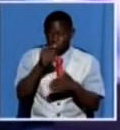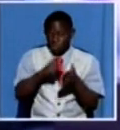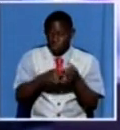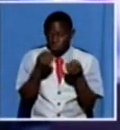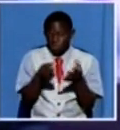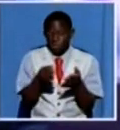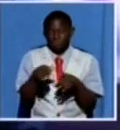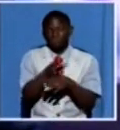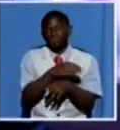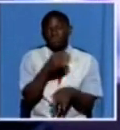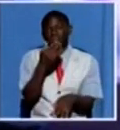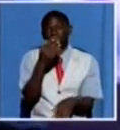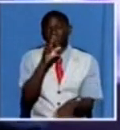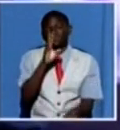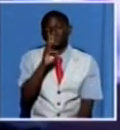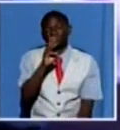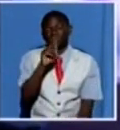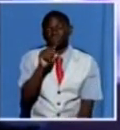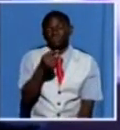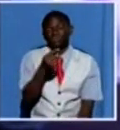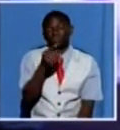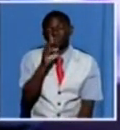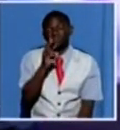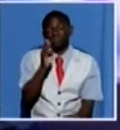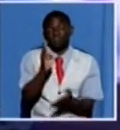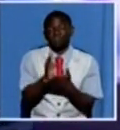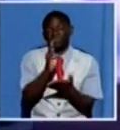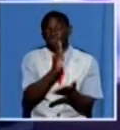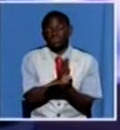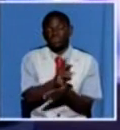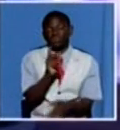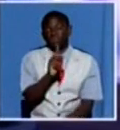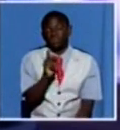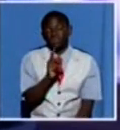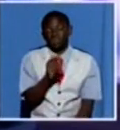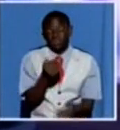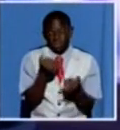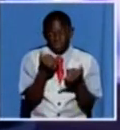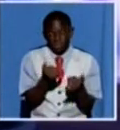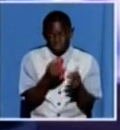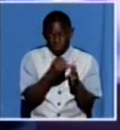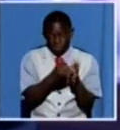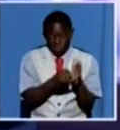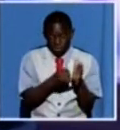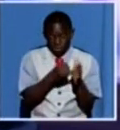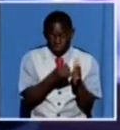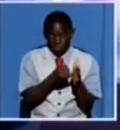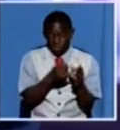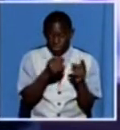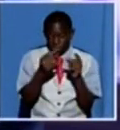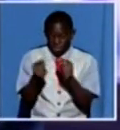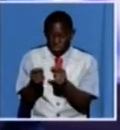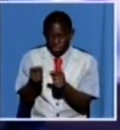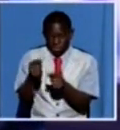billion. To date, from January to November, we've raised in excess of